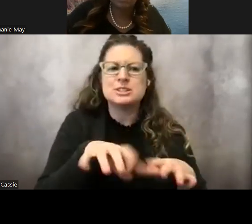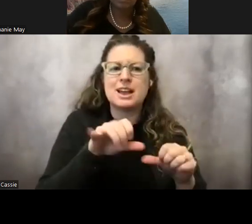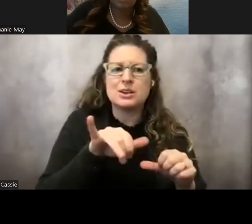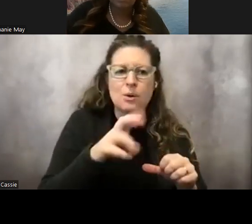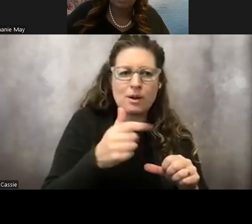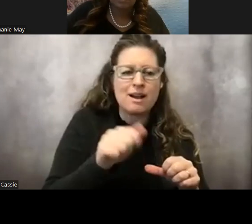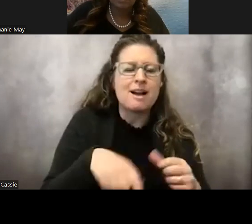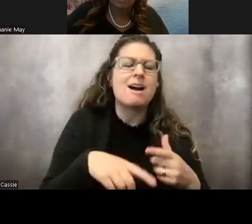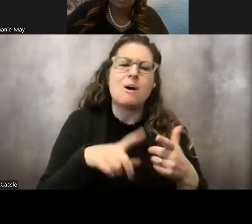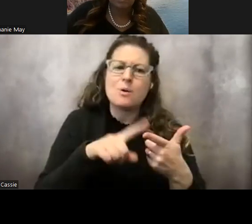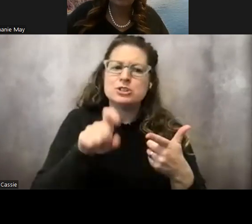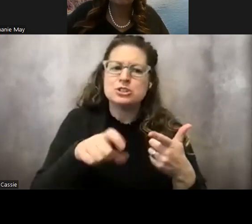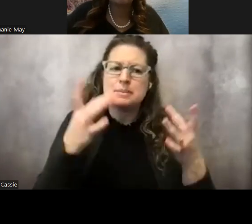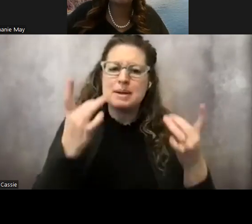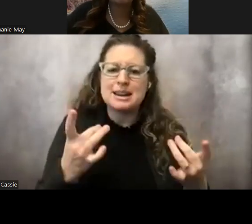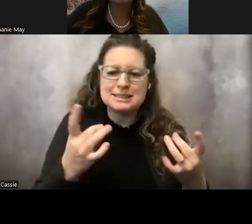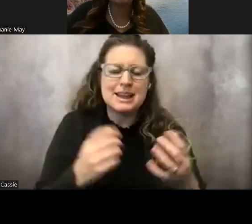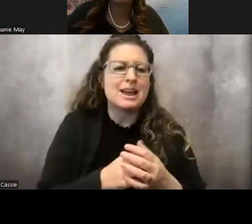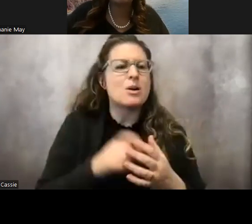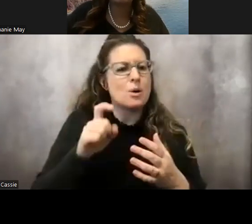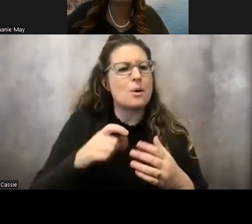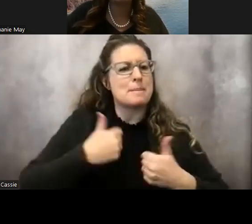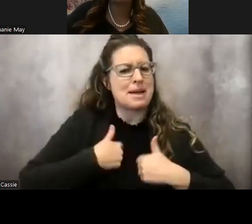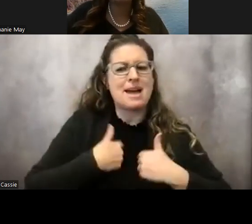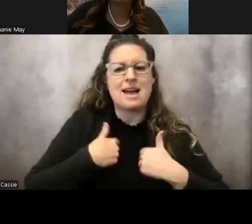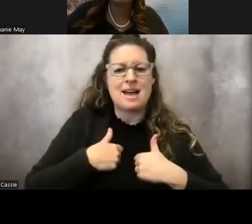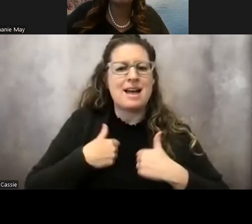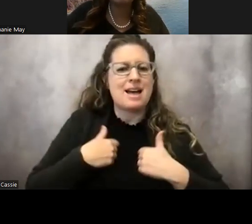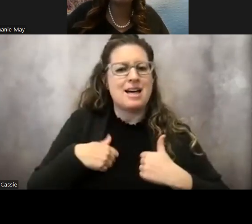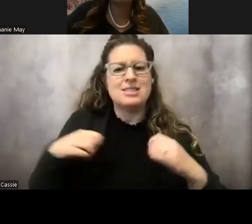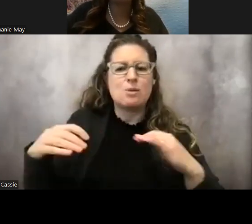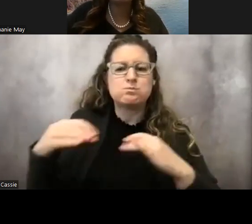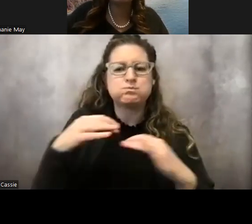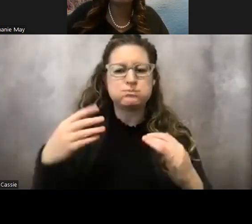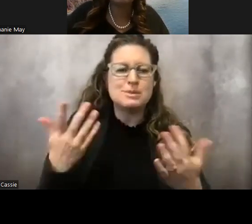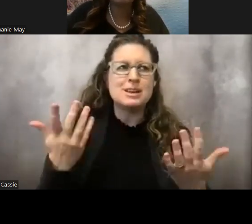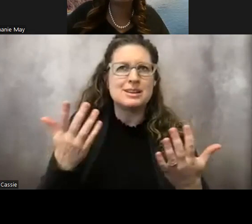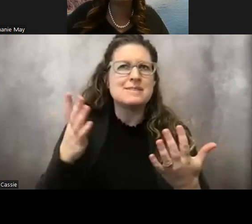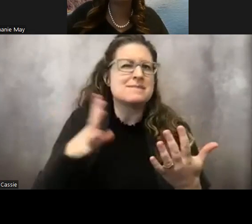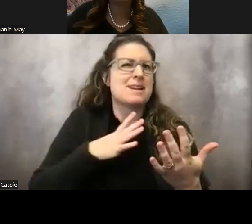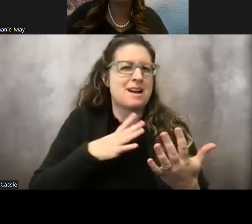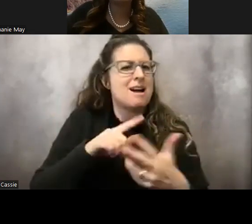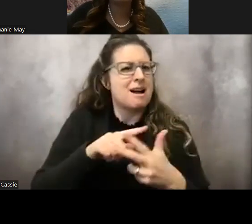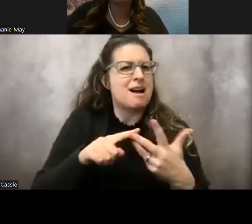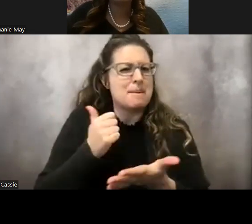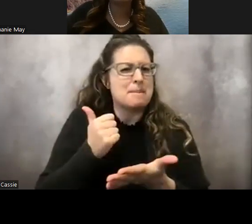or take a bubble bath. These things may help, but they just